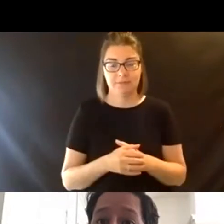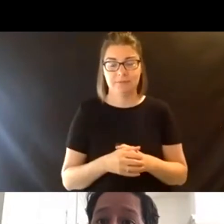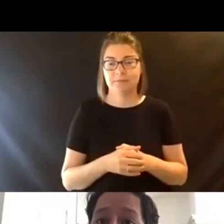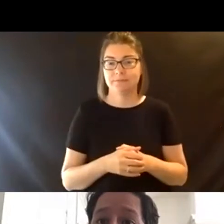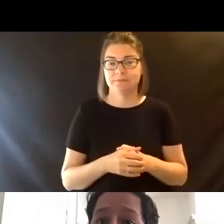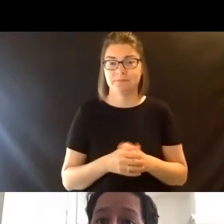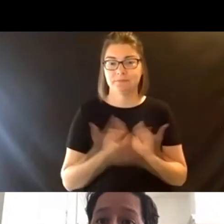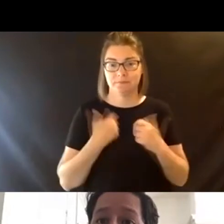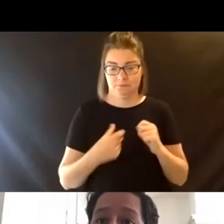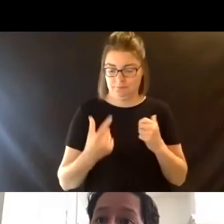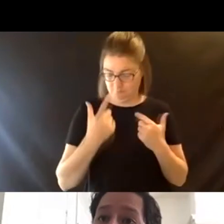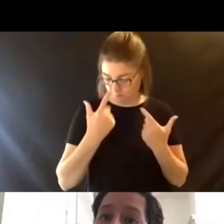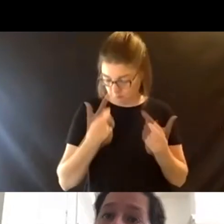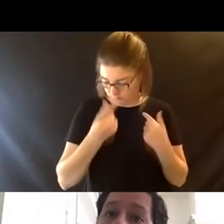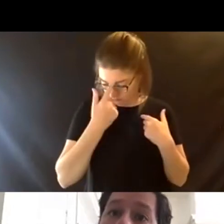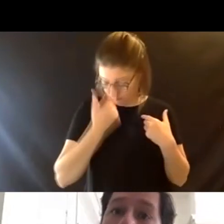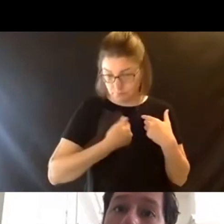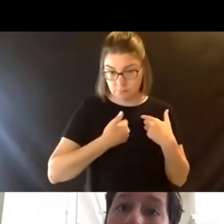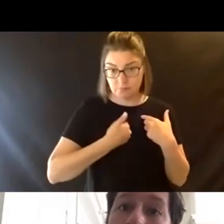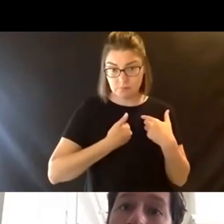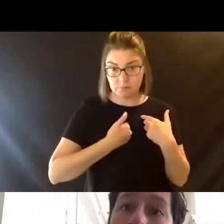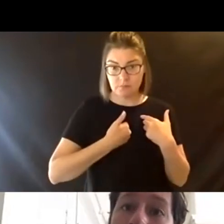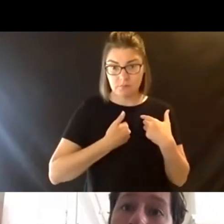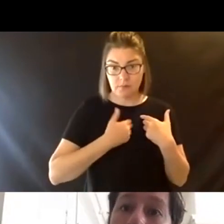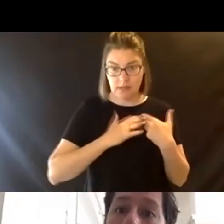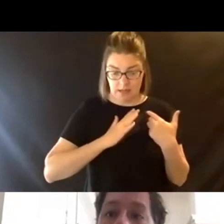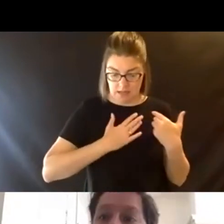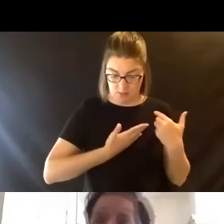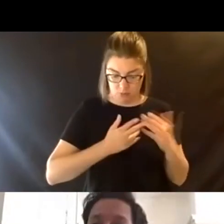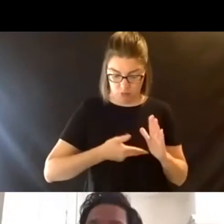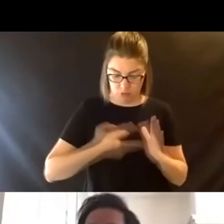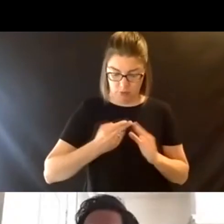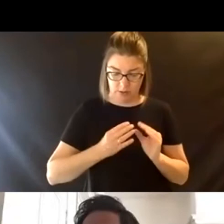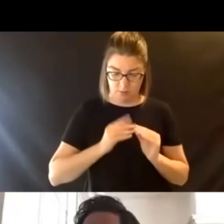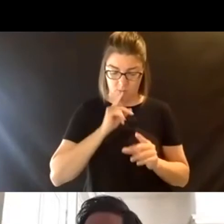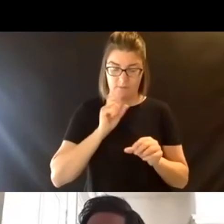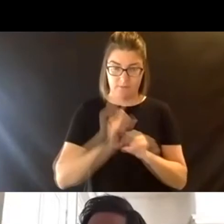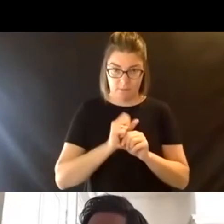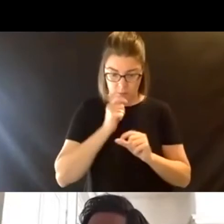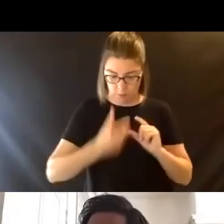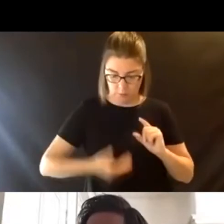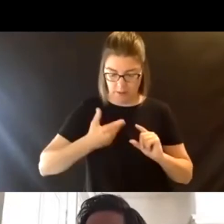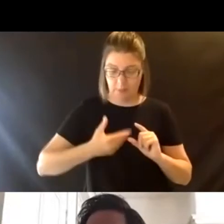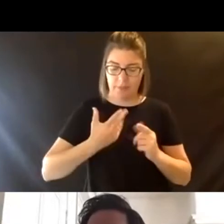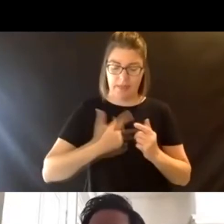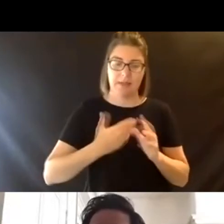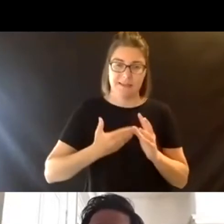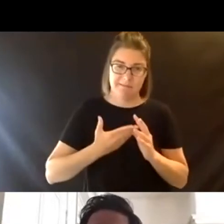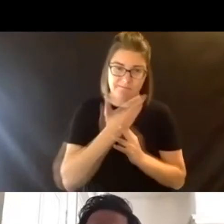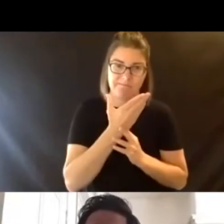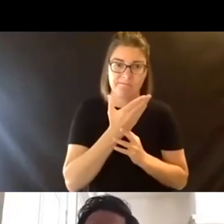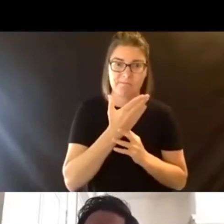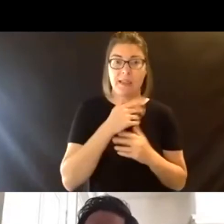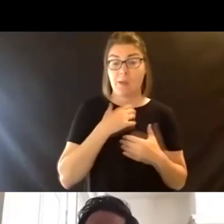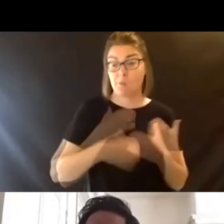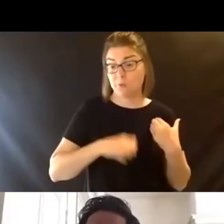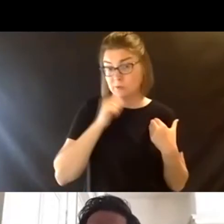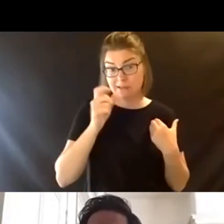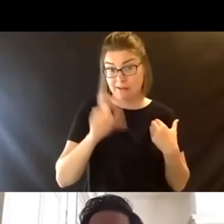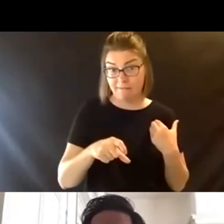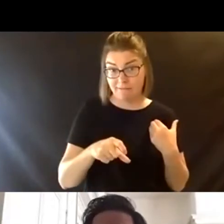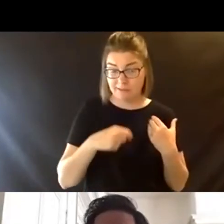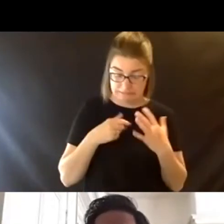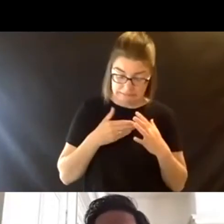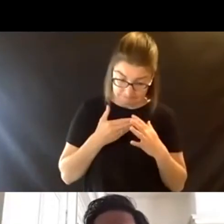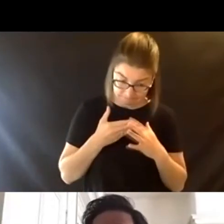anything that we do for ourselves to live our truth more authentically is an act of resilience. And I wish we didn't have to be resilient